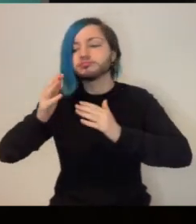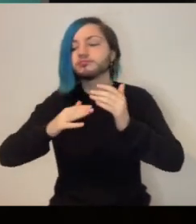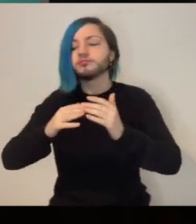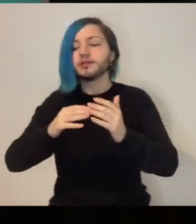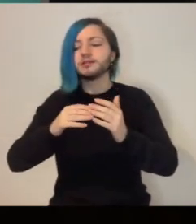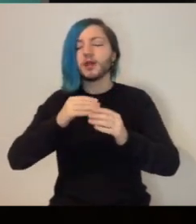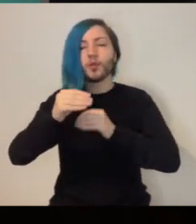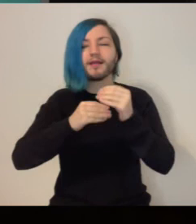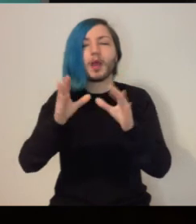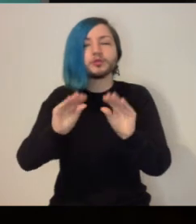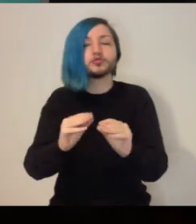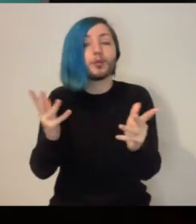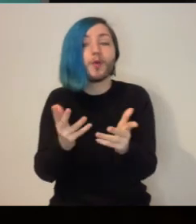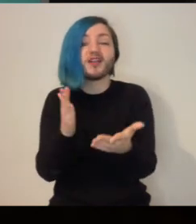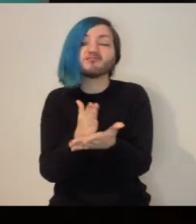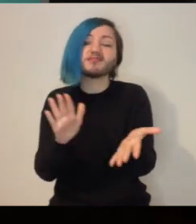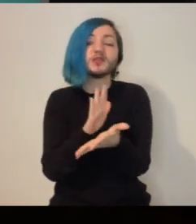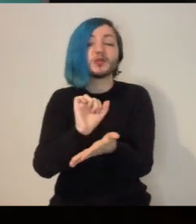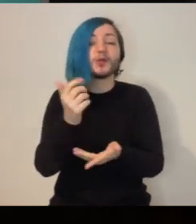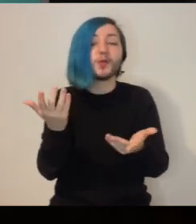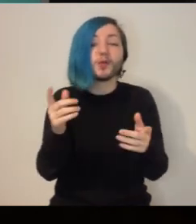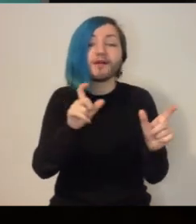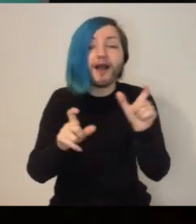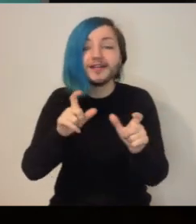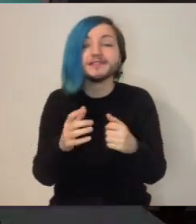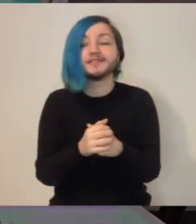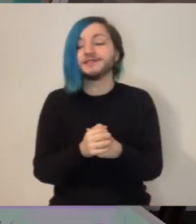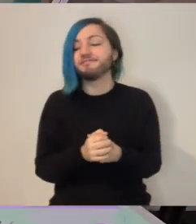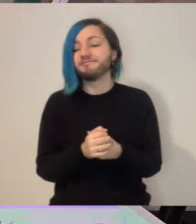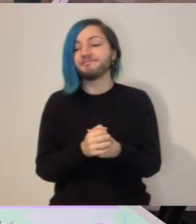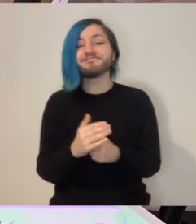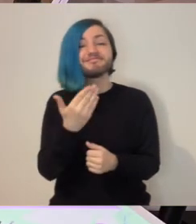and try and judge when to stop and enjoy all the colours and all the bouncing off of each other.